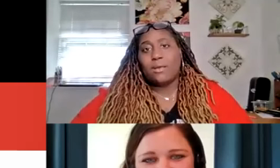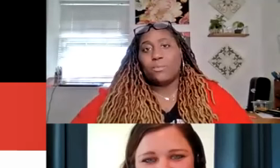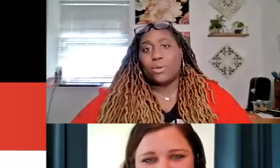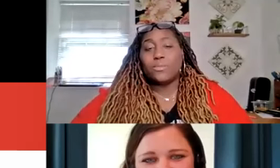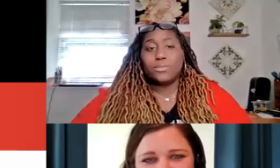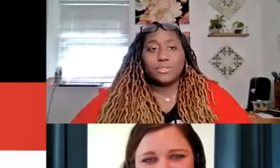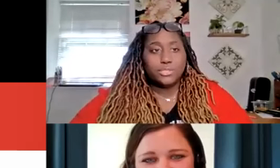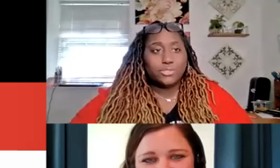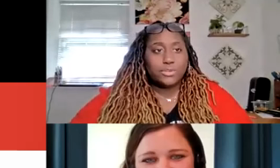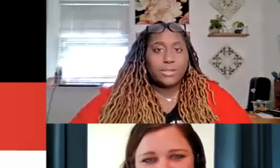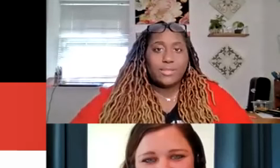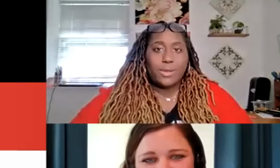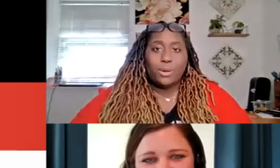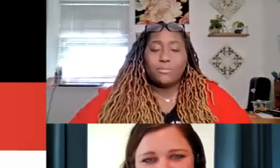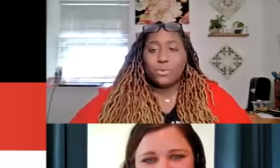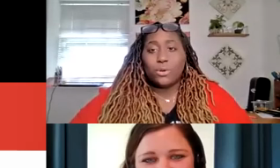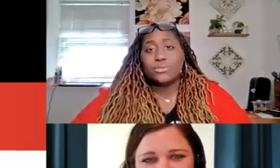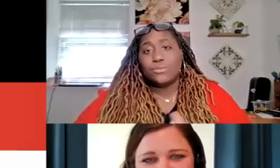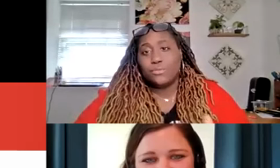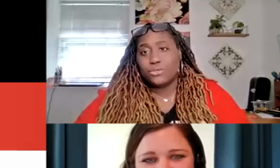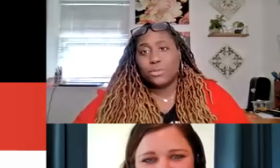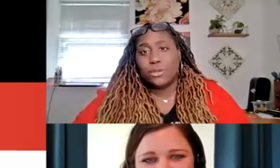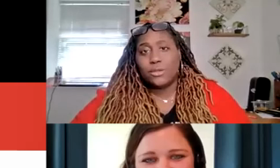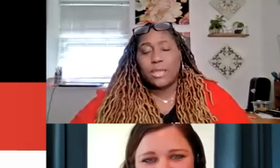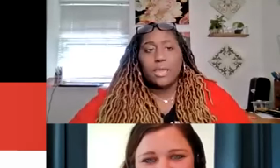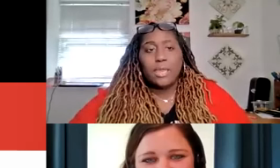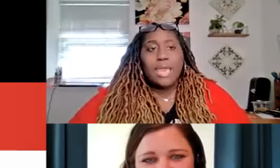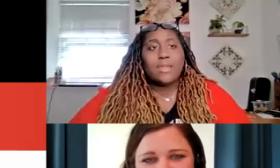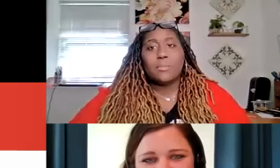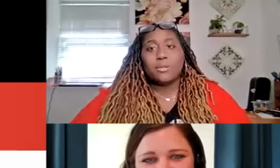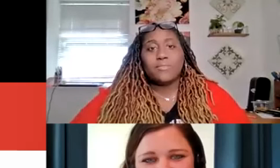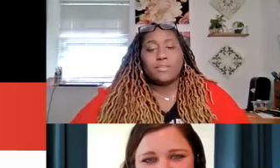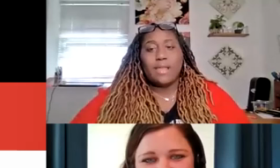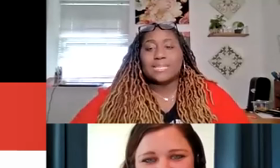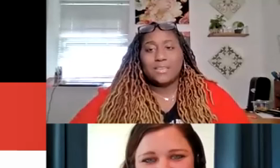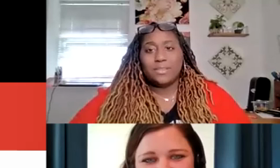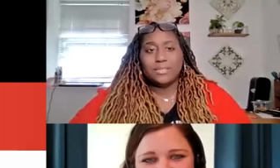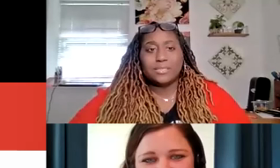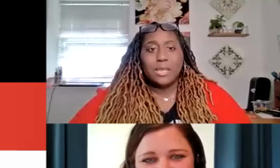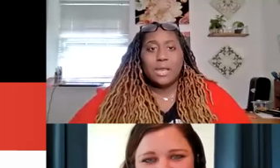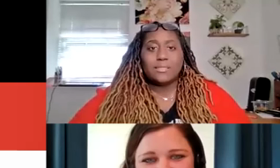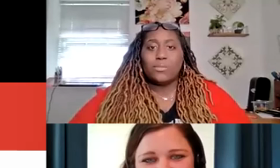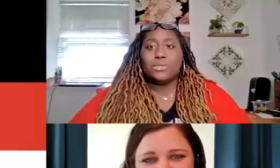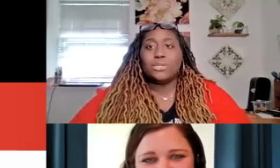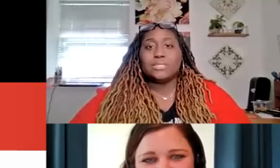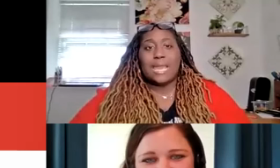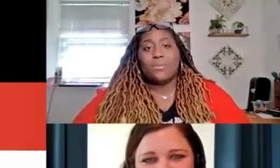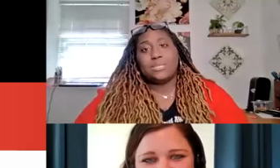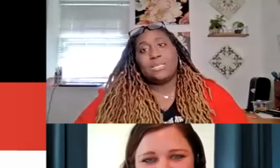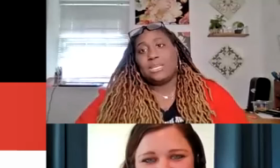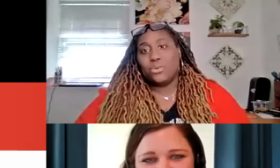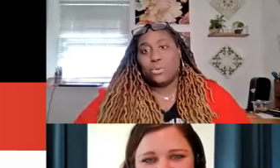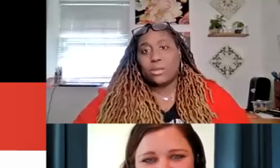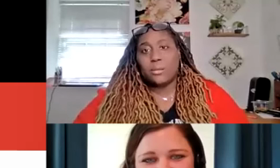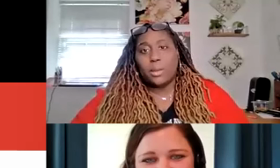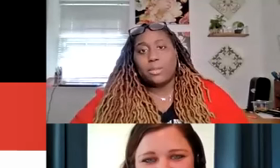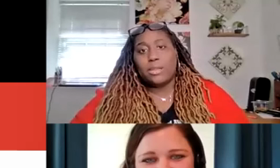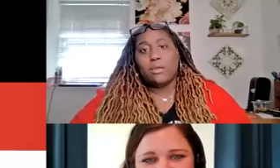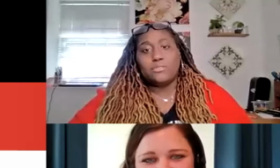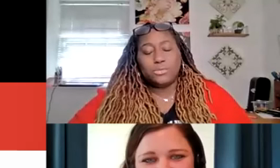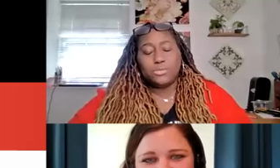housing, working with their children in the home, of course, virtual learning, and a number of other activities that we looked at within each